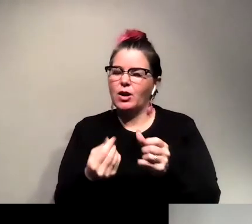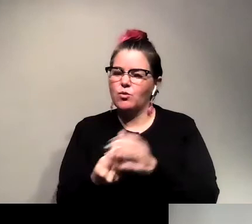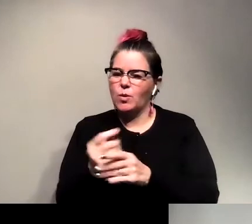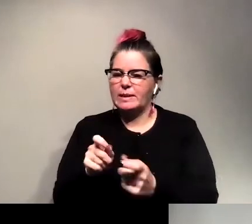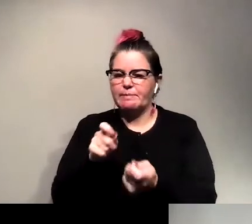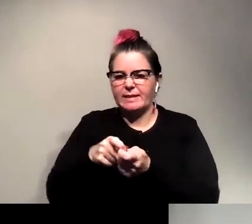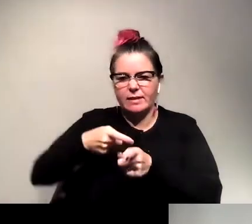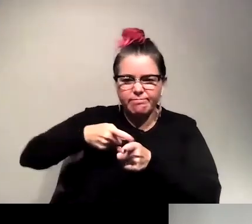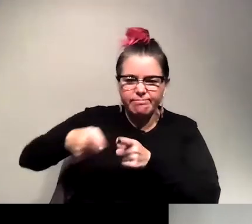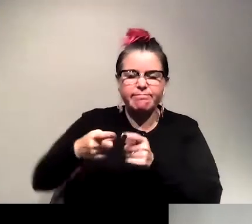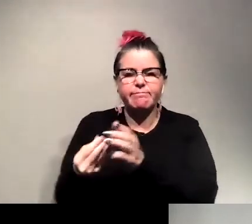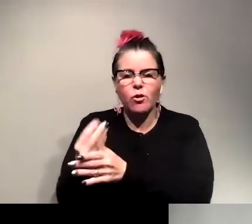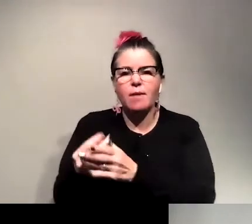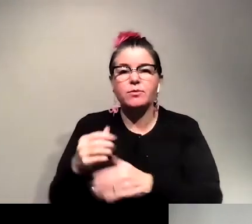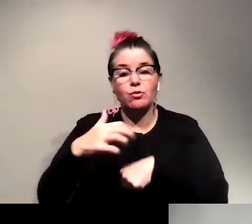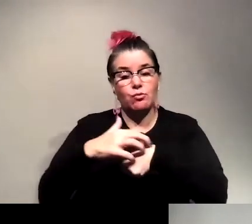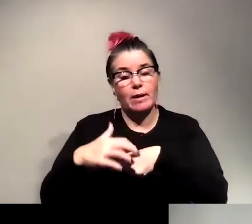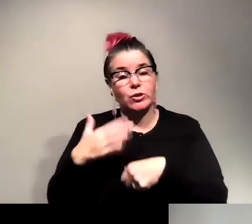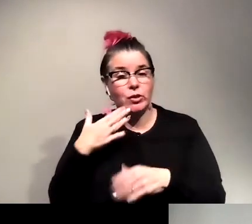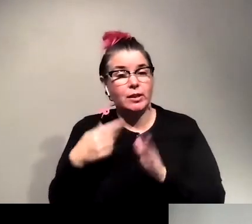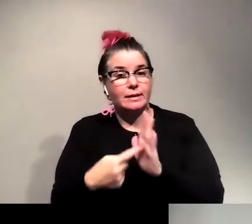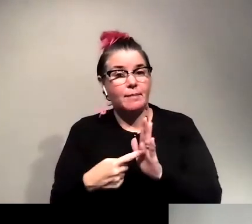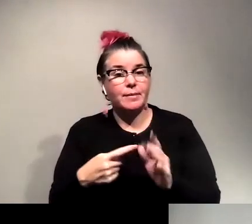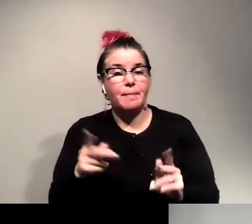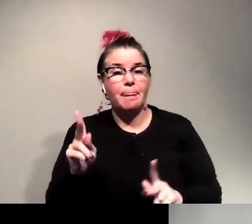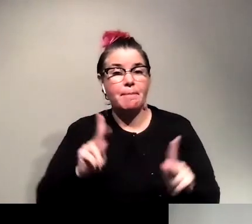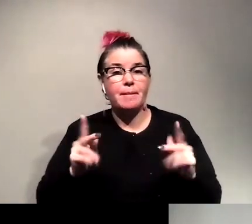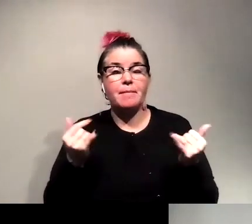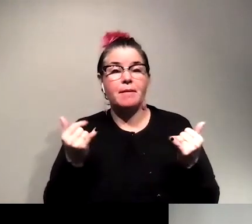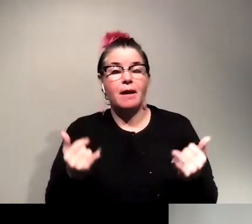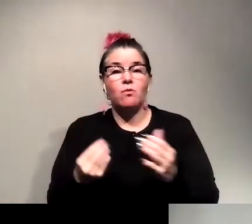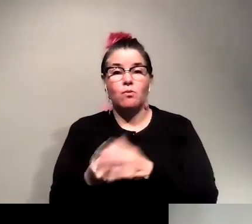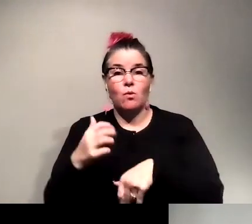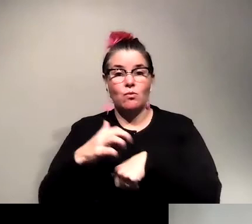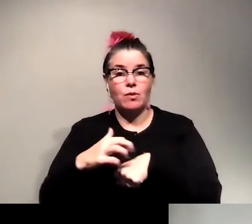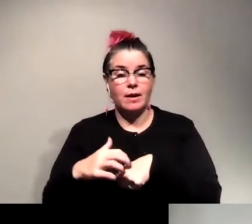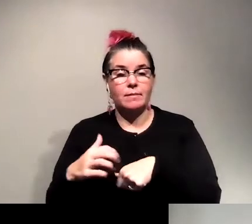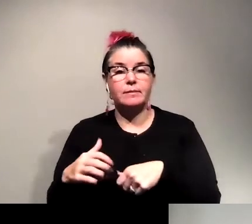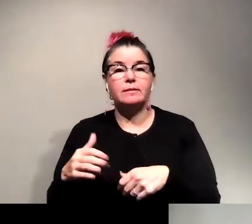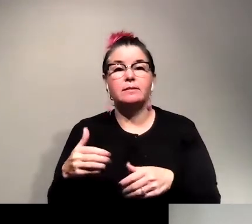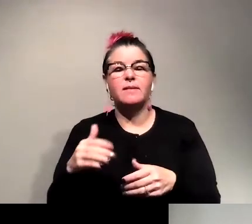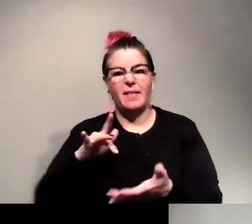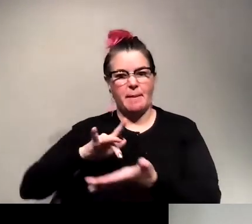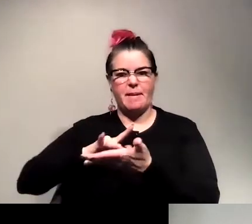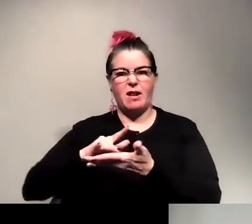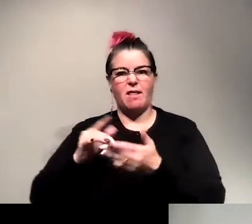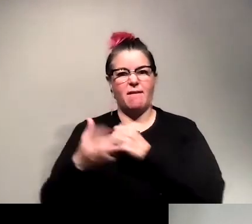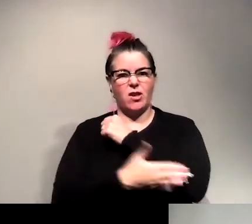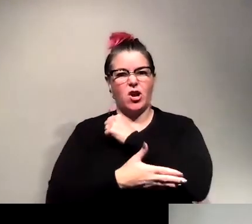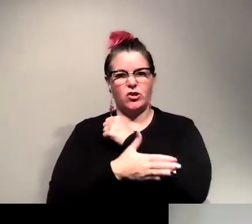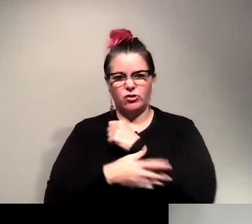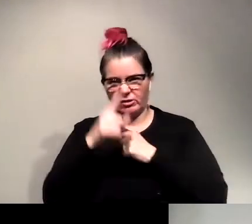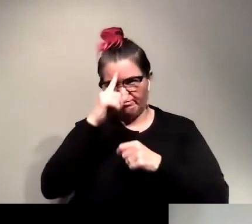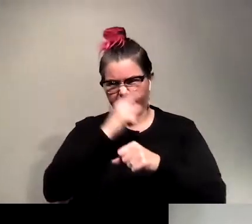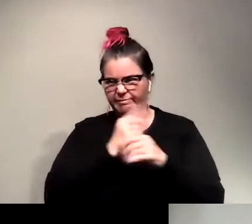So I think grapes is a good one. You think people are now starting to grow grapes towards the middle of the country, right? You would never have thought the grapes could be